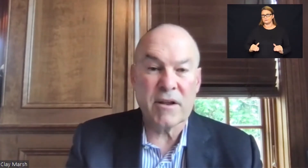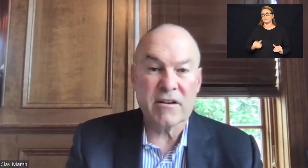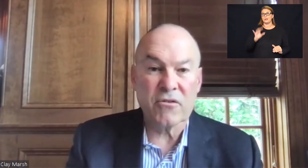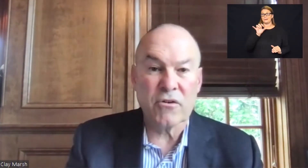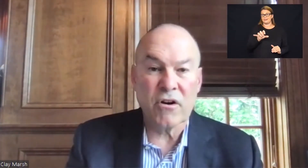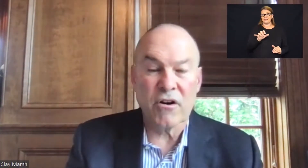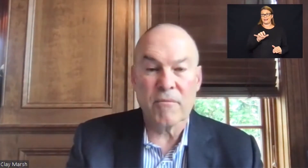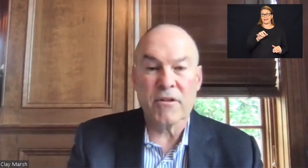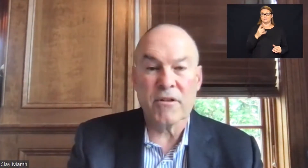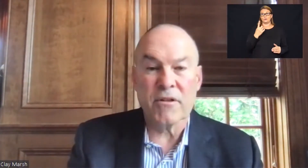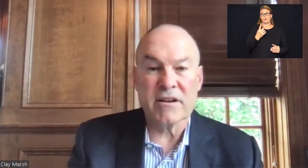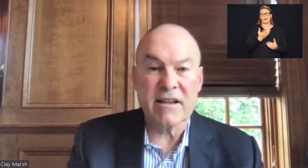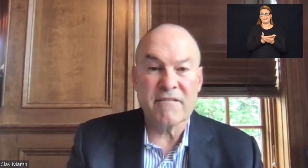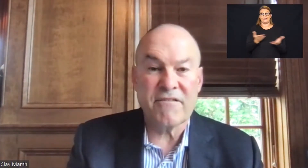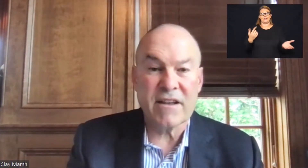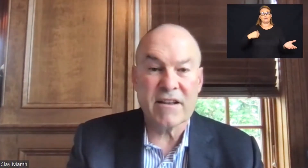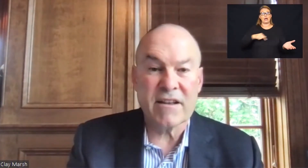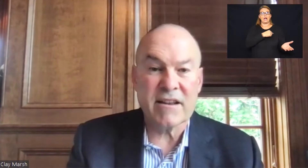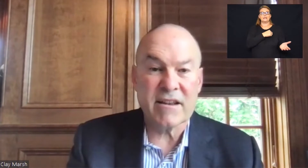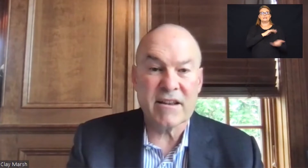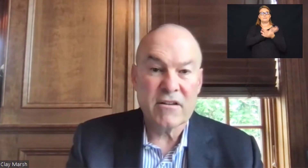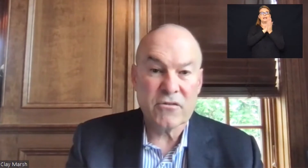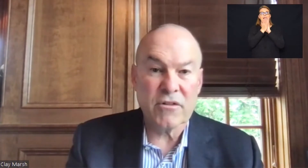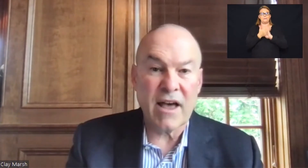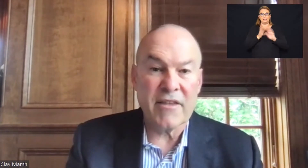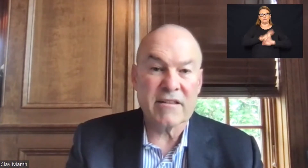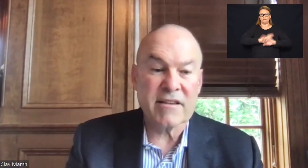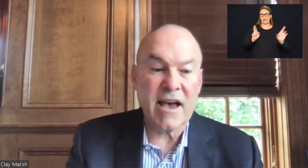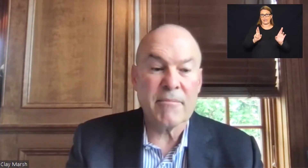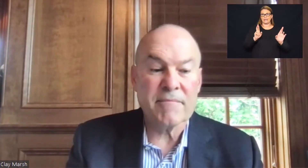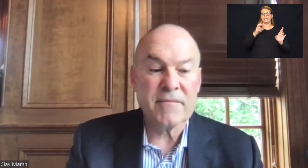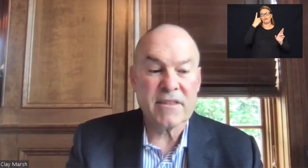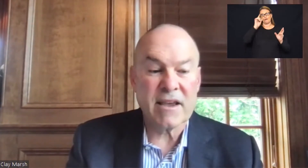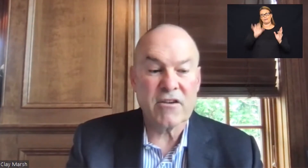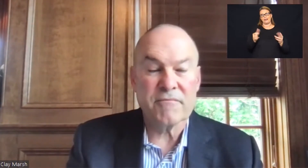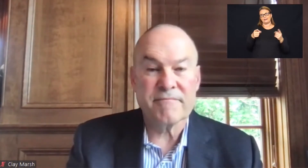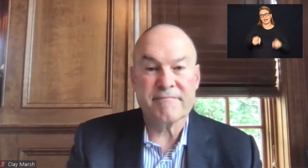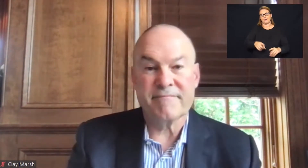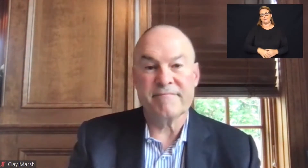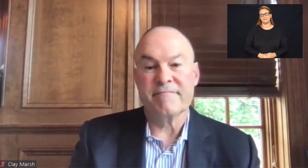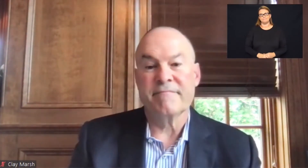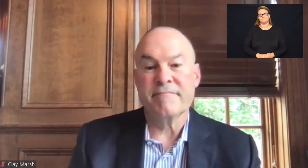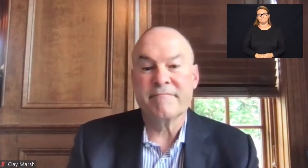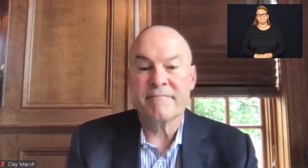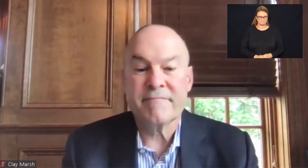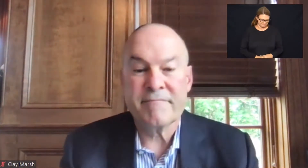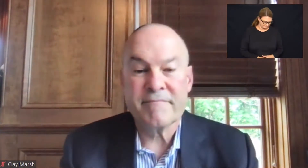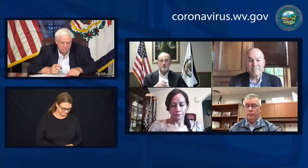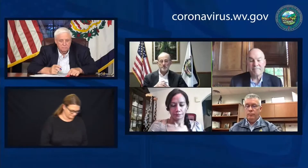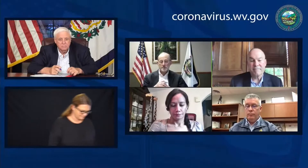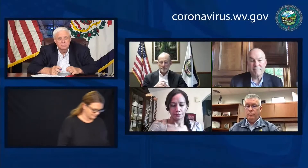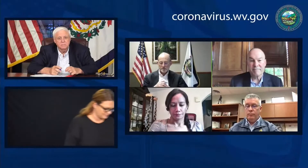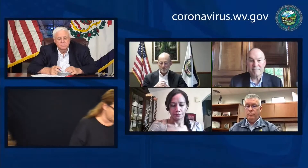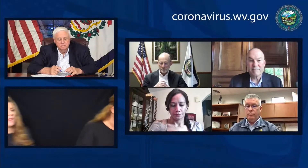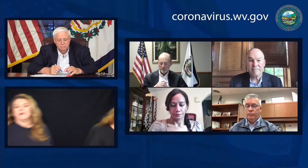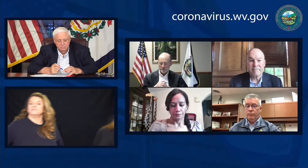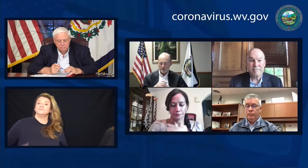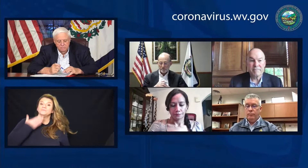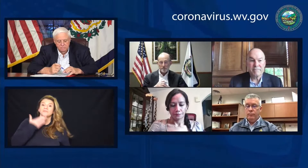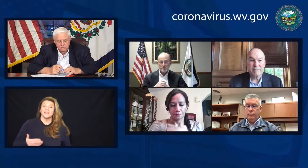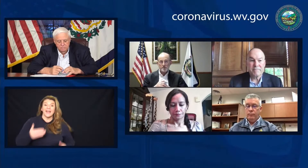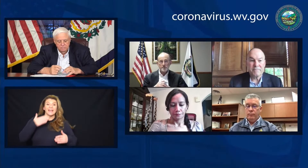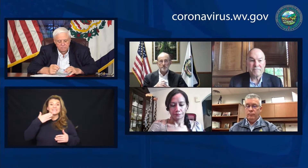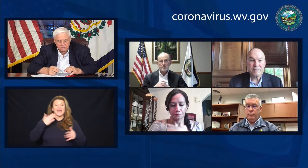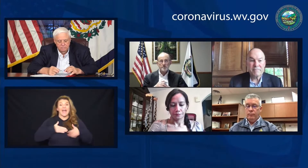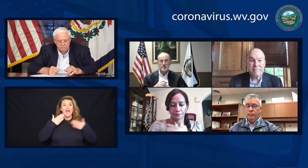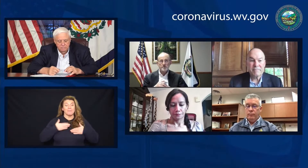quite dependent on our ability to get fit enough to allow that to happen. Thank you. Thanks, Todd, and happy